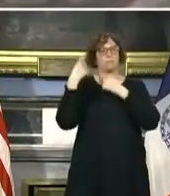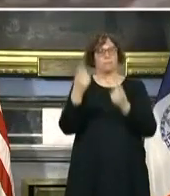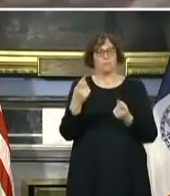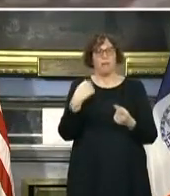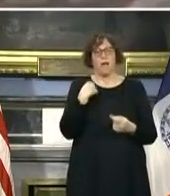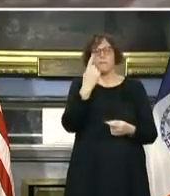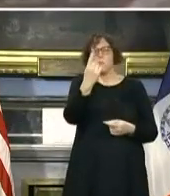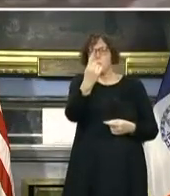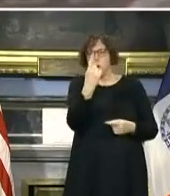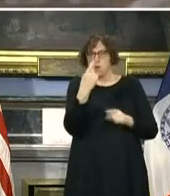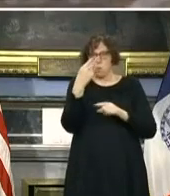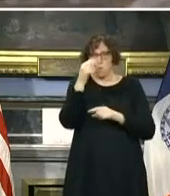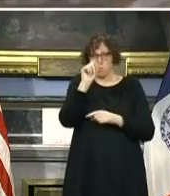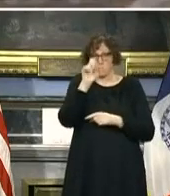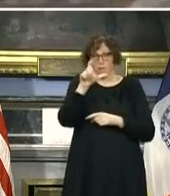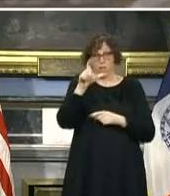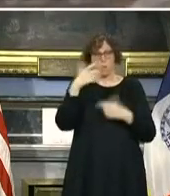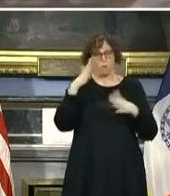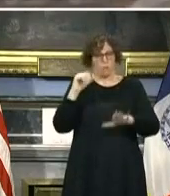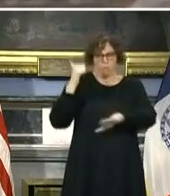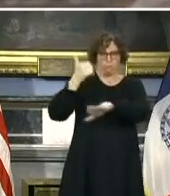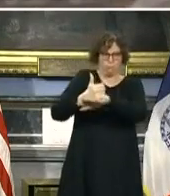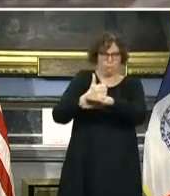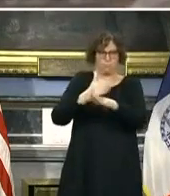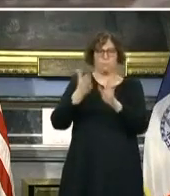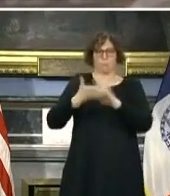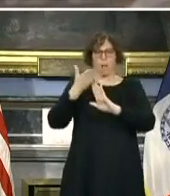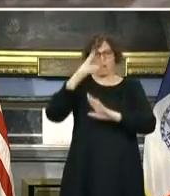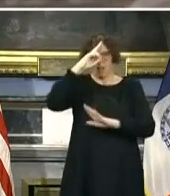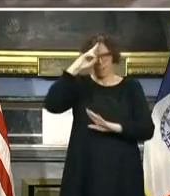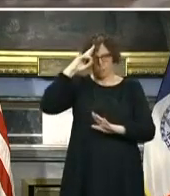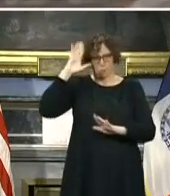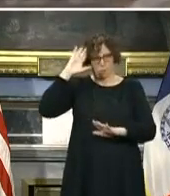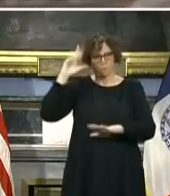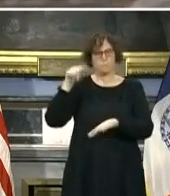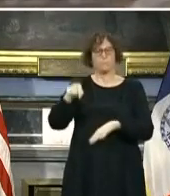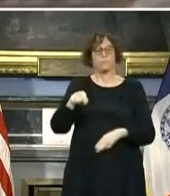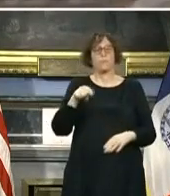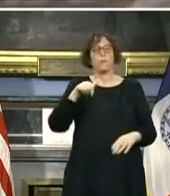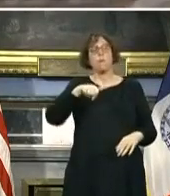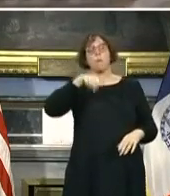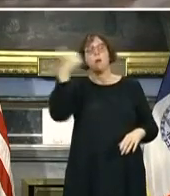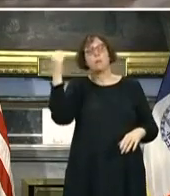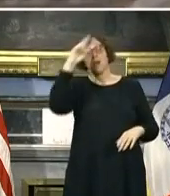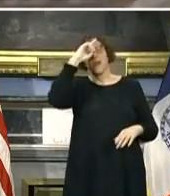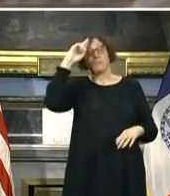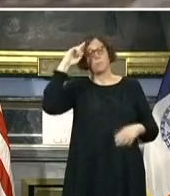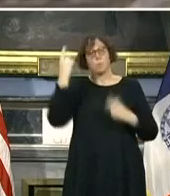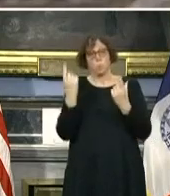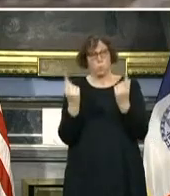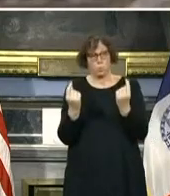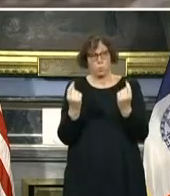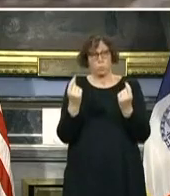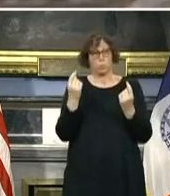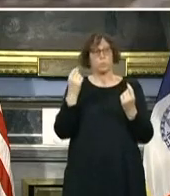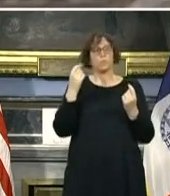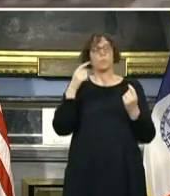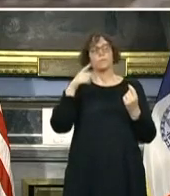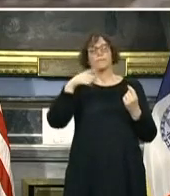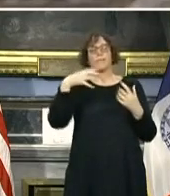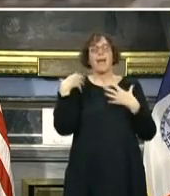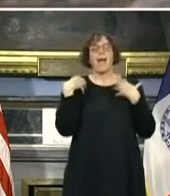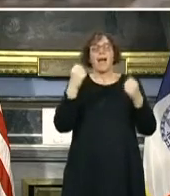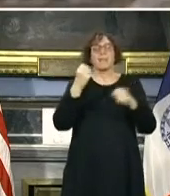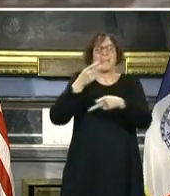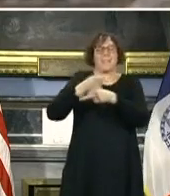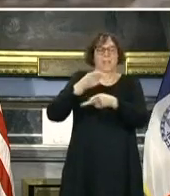hotels up and running for, if you will, dormitory use for healthcare workers, especially those who do not want to go home to their families because they want to